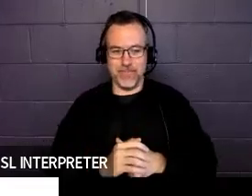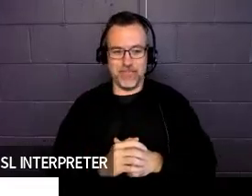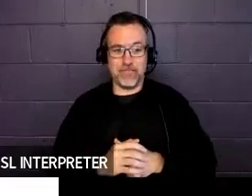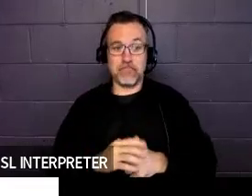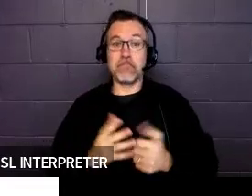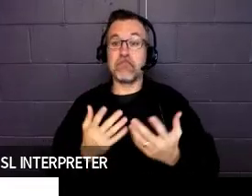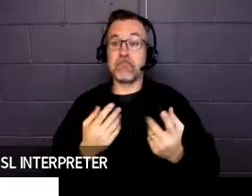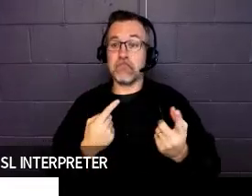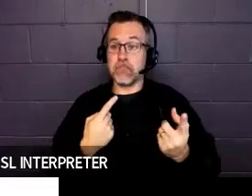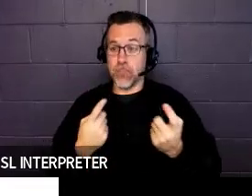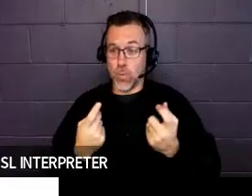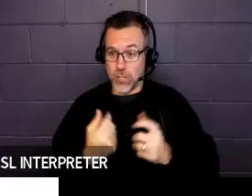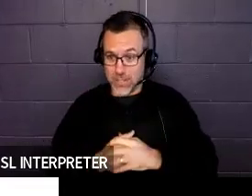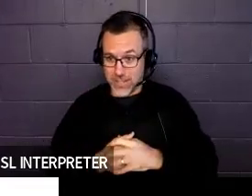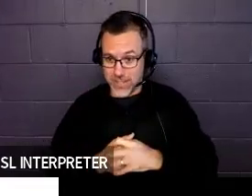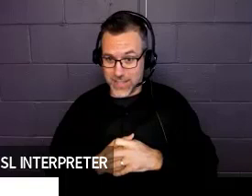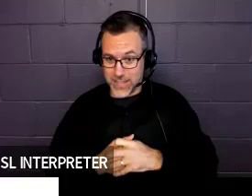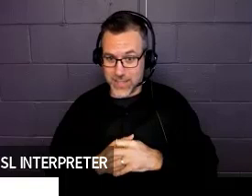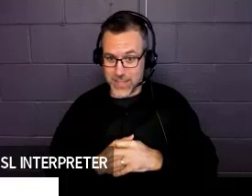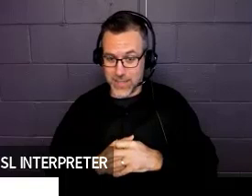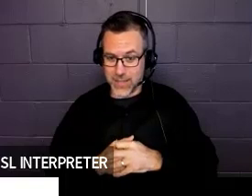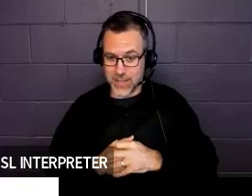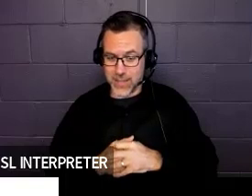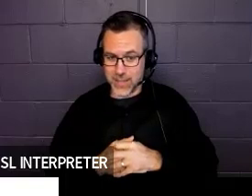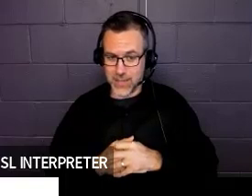Any questions?